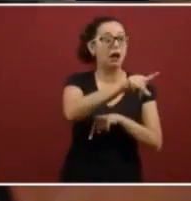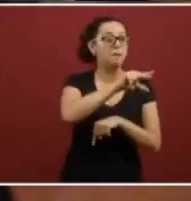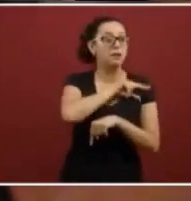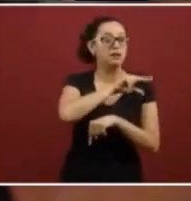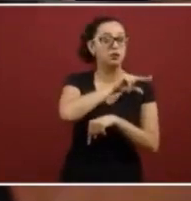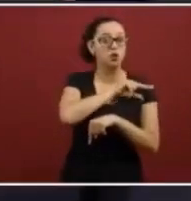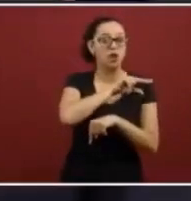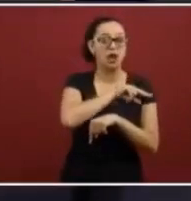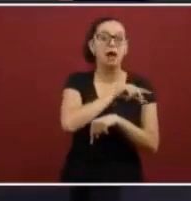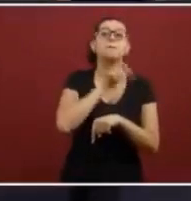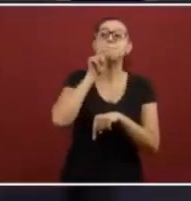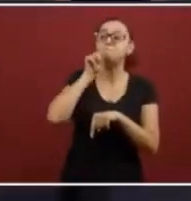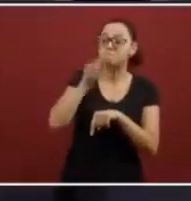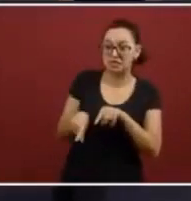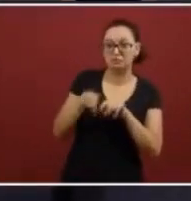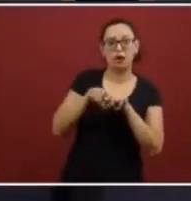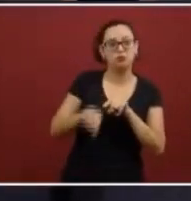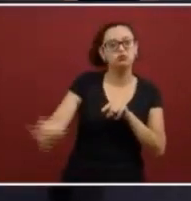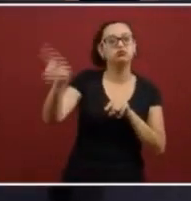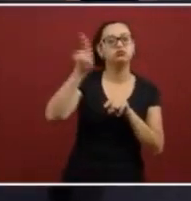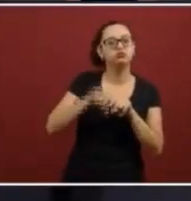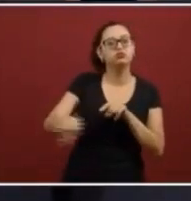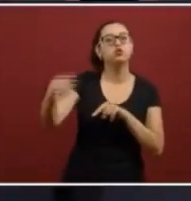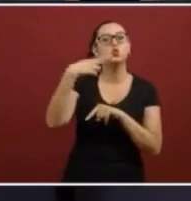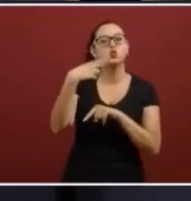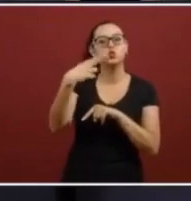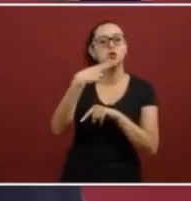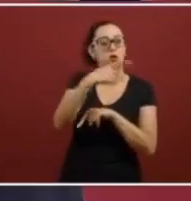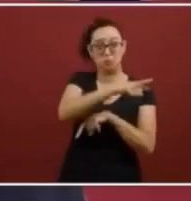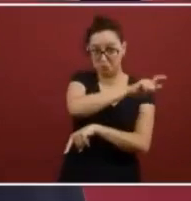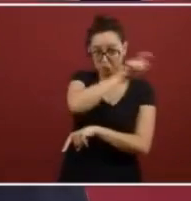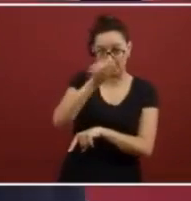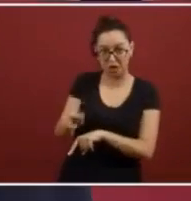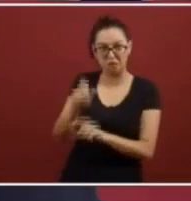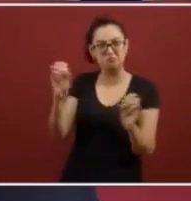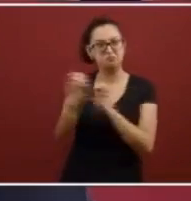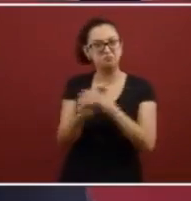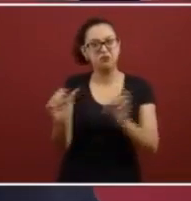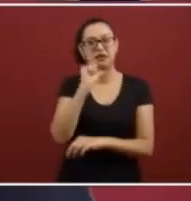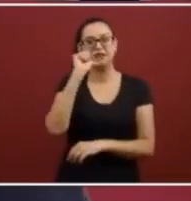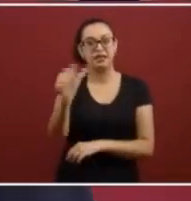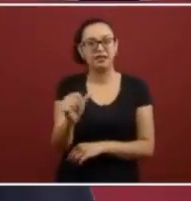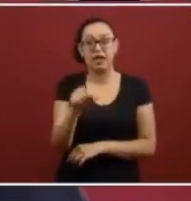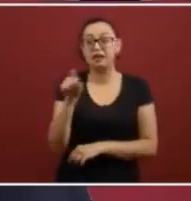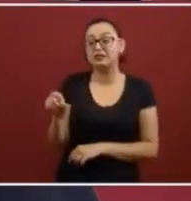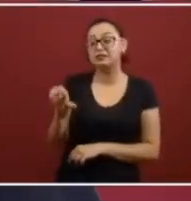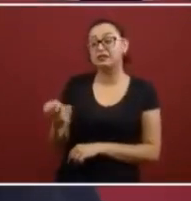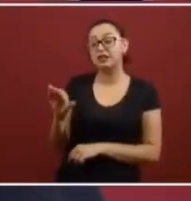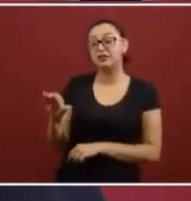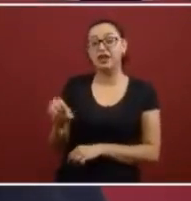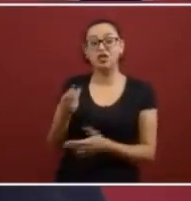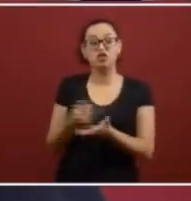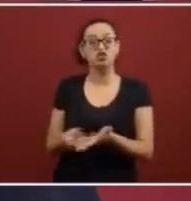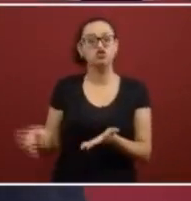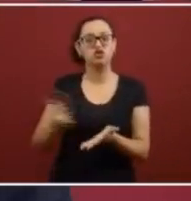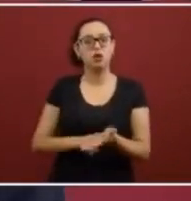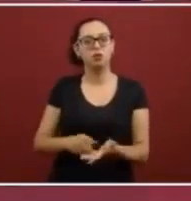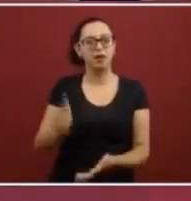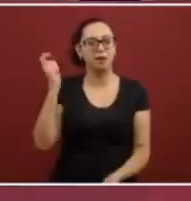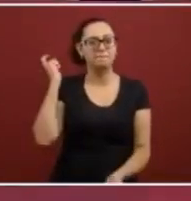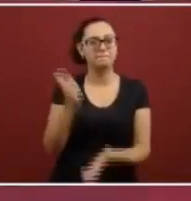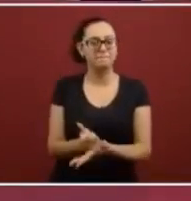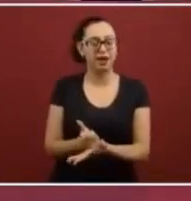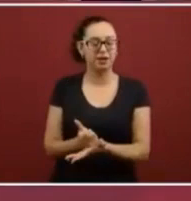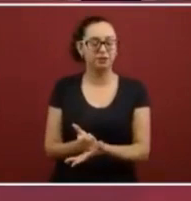utilización don't even de las pay. líneas de transmisión. They don't even pay for the use of the lines. Eso lo tiene que pagar la Comisión Federal de So Electricidad. the Entonces, es